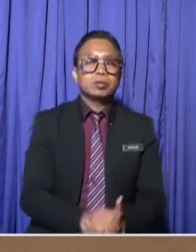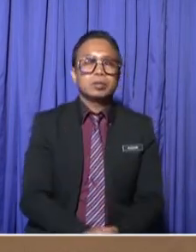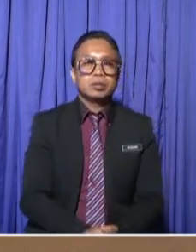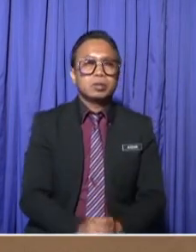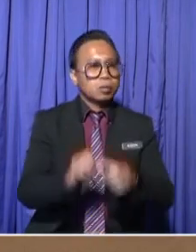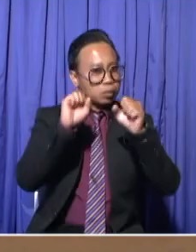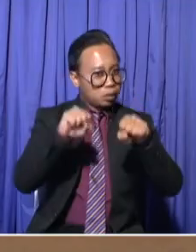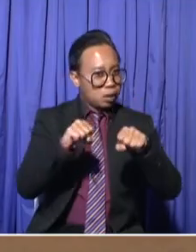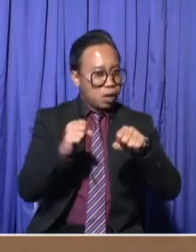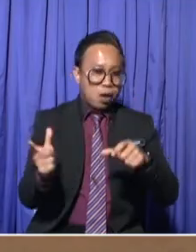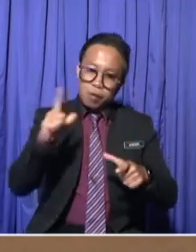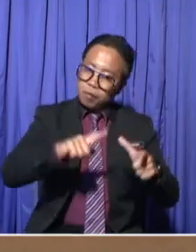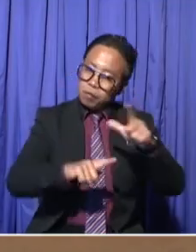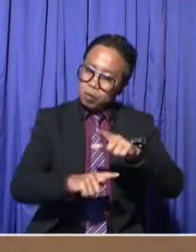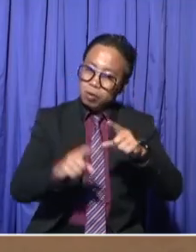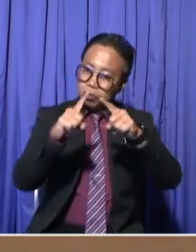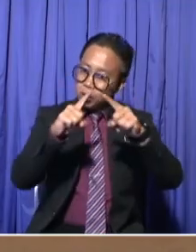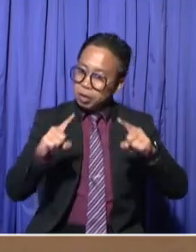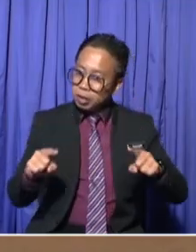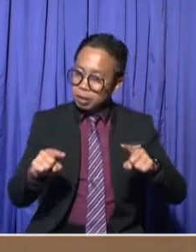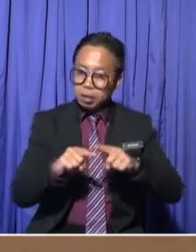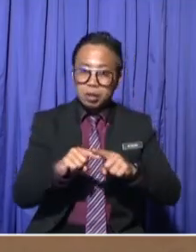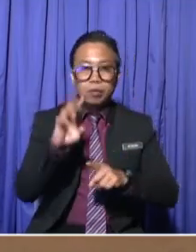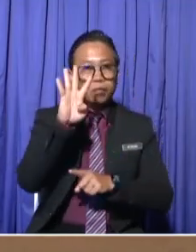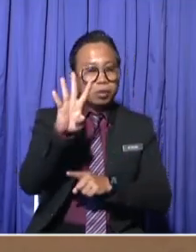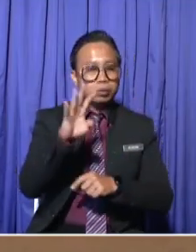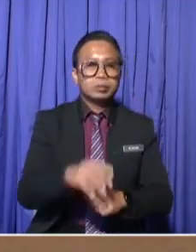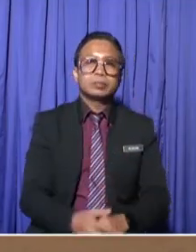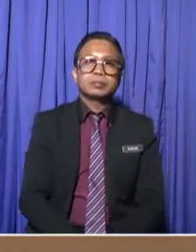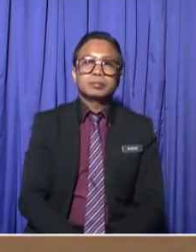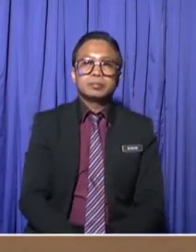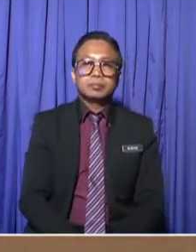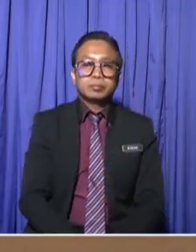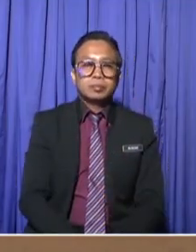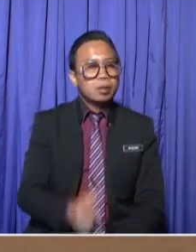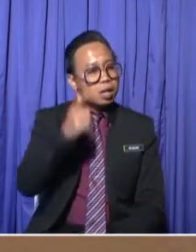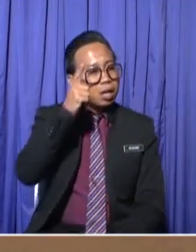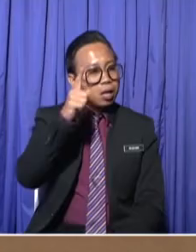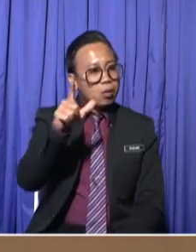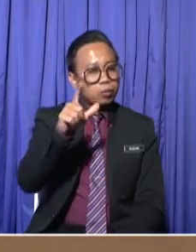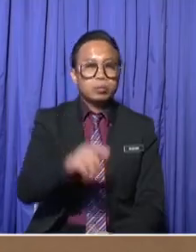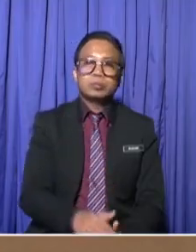you fold this triangle to 4 equal parts? Look.